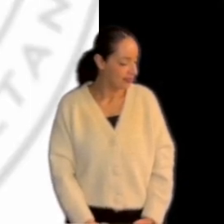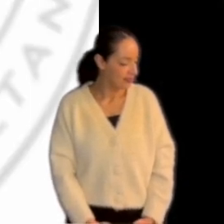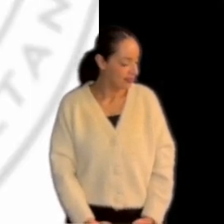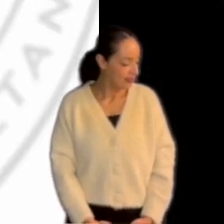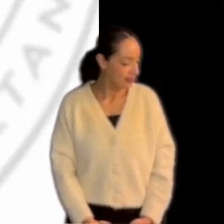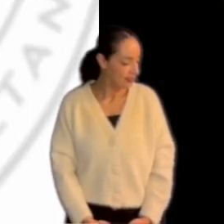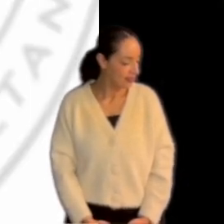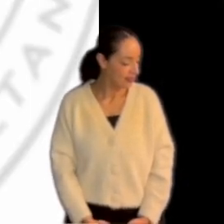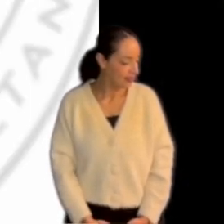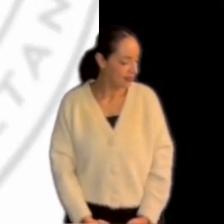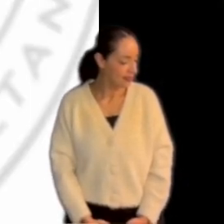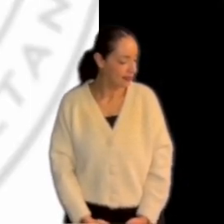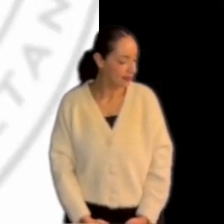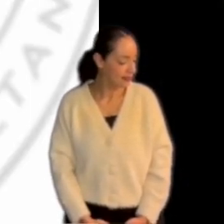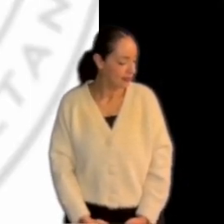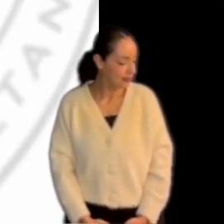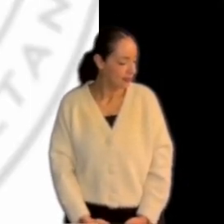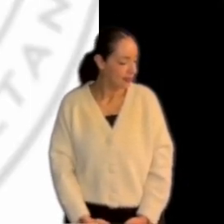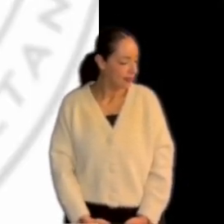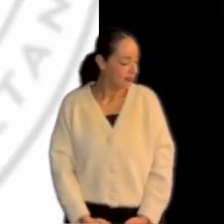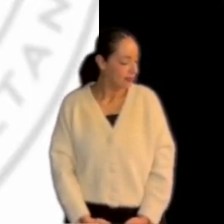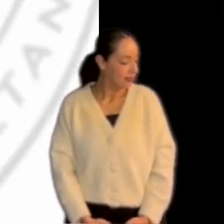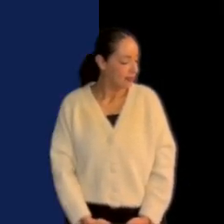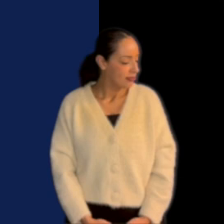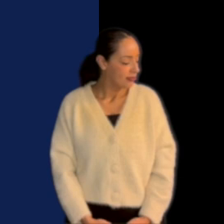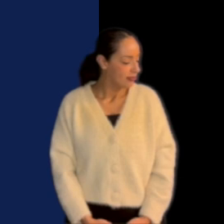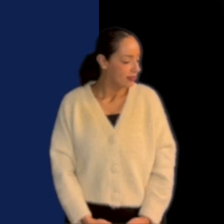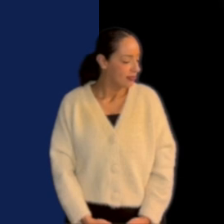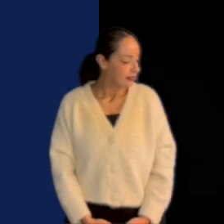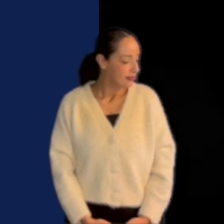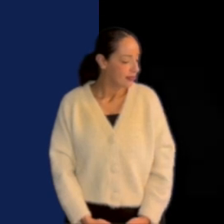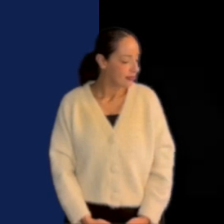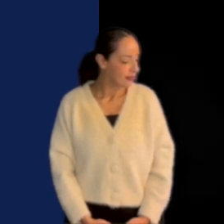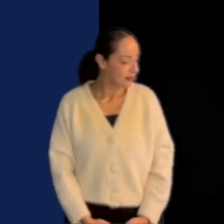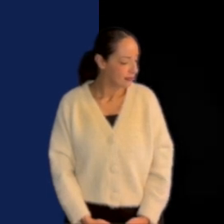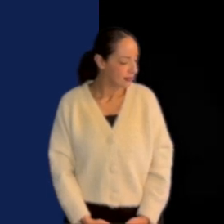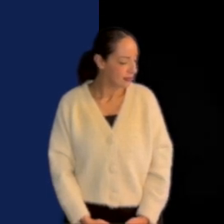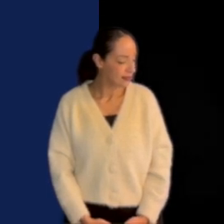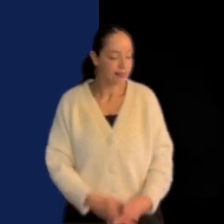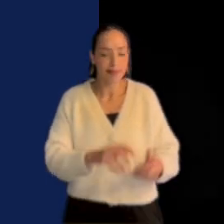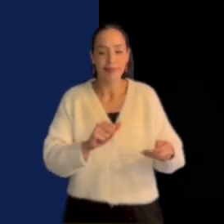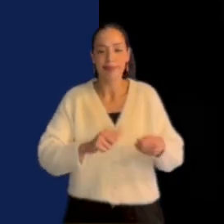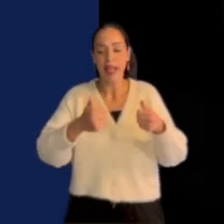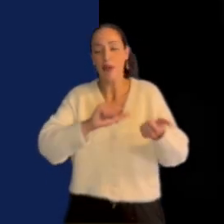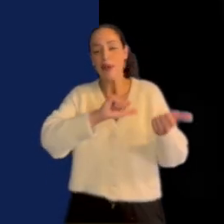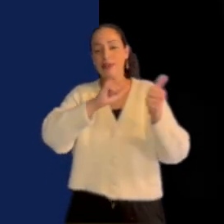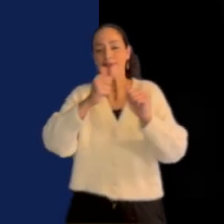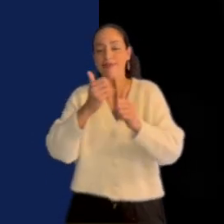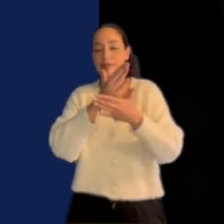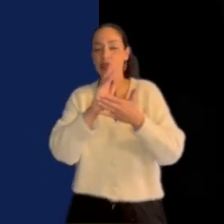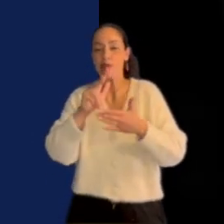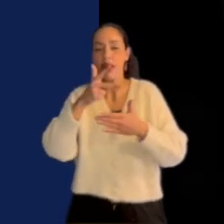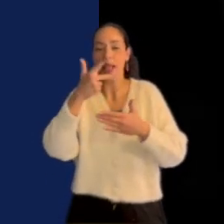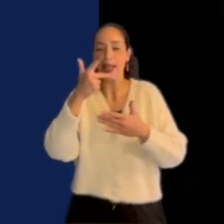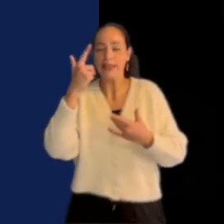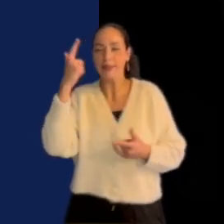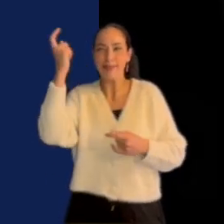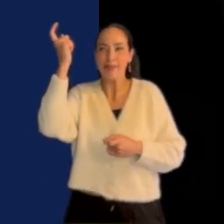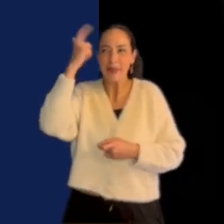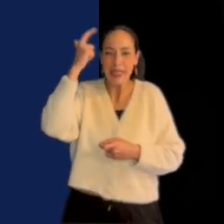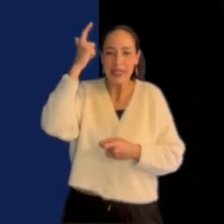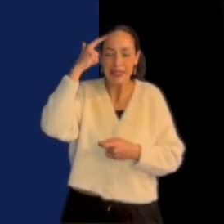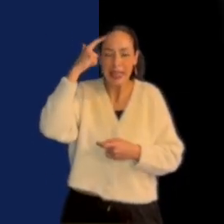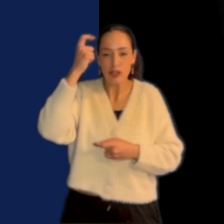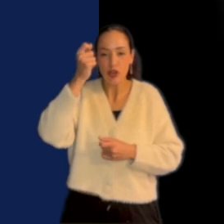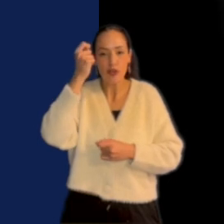Chapter 8, Making Sense of Trauma-Informed Practice. The final chapter in this series seeks to bring together both our knowledge of trauma